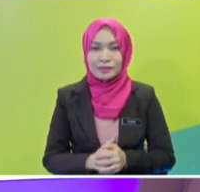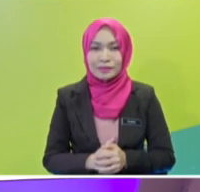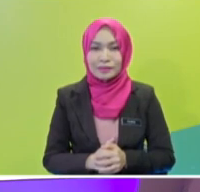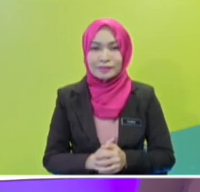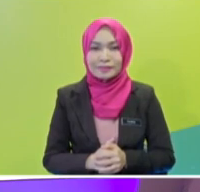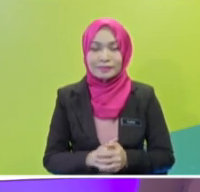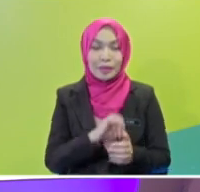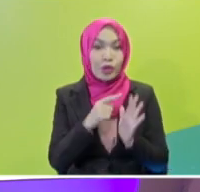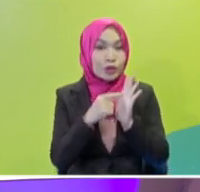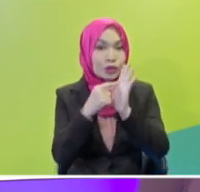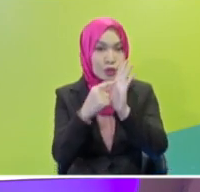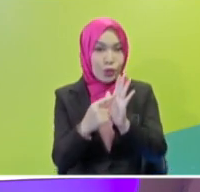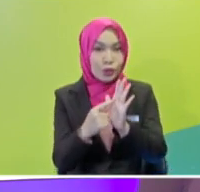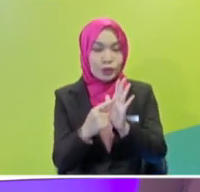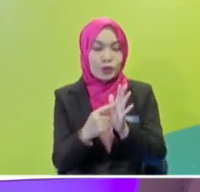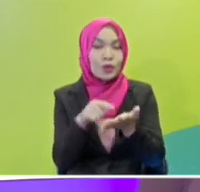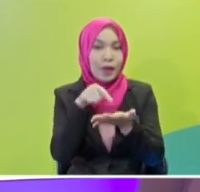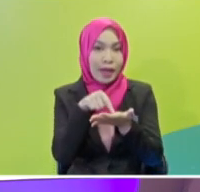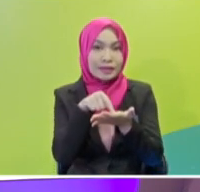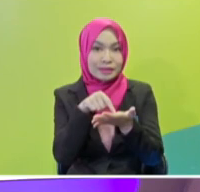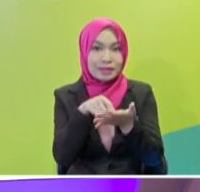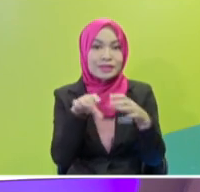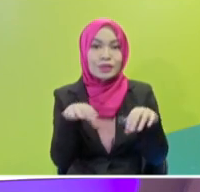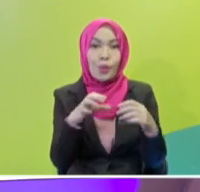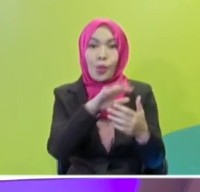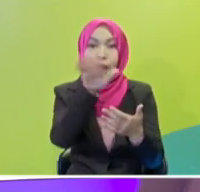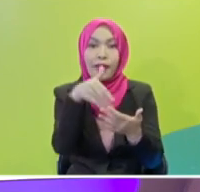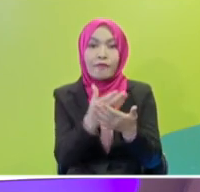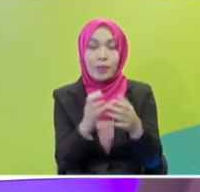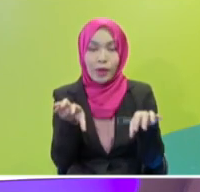you. Hold it. Fold it here.